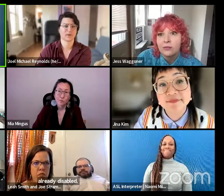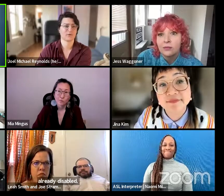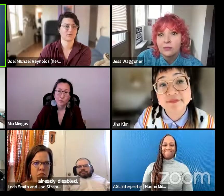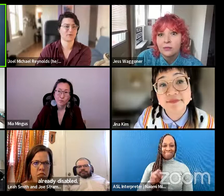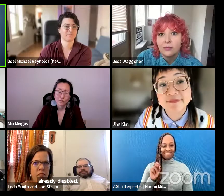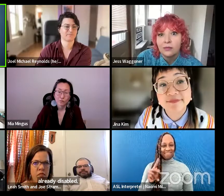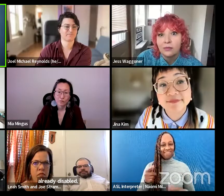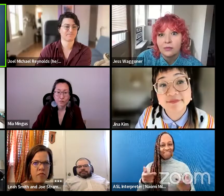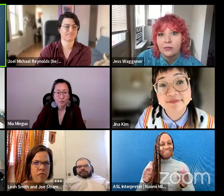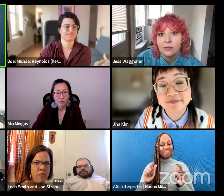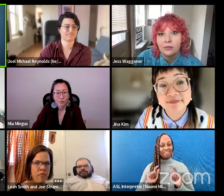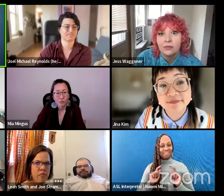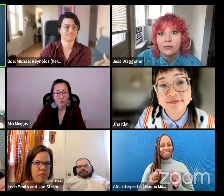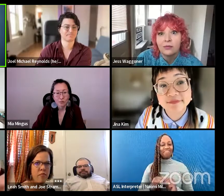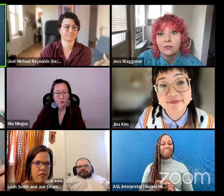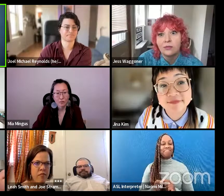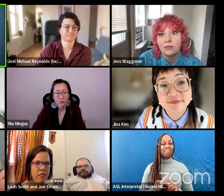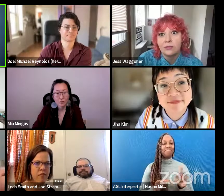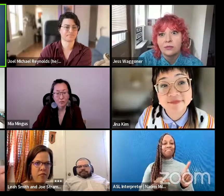Yeah, Rosemary.